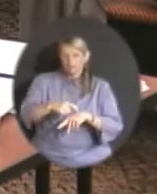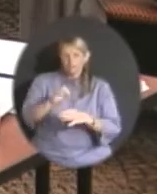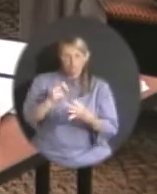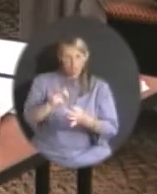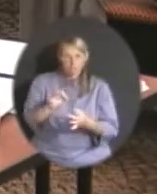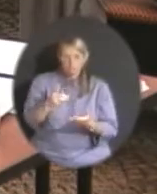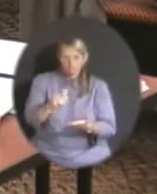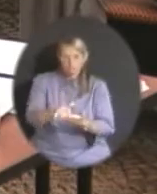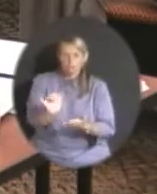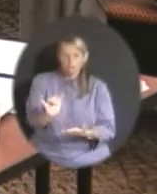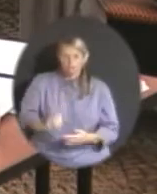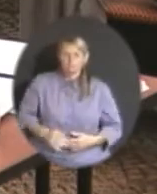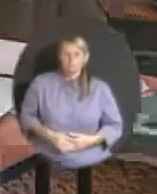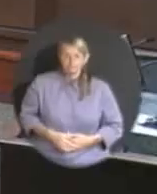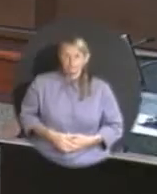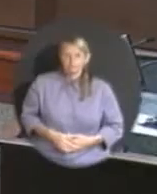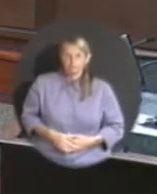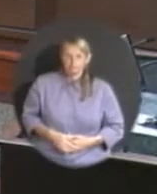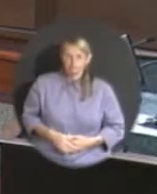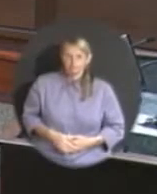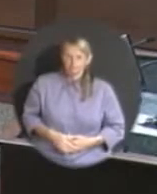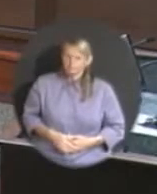good.